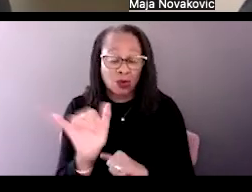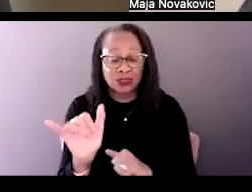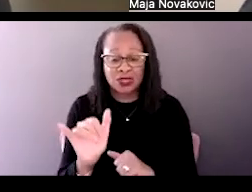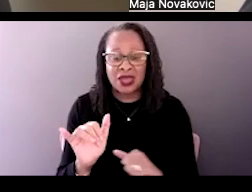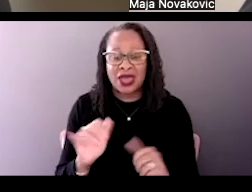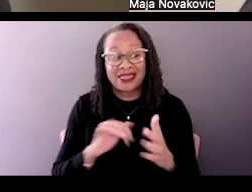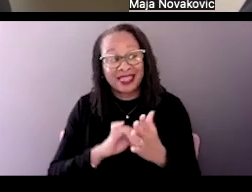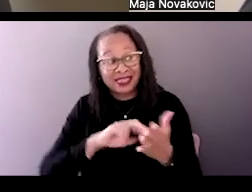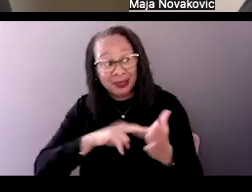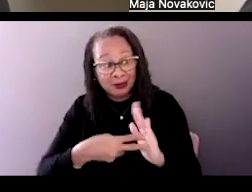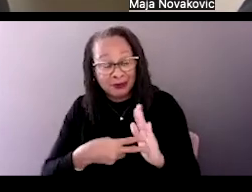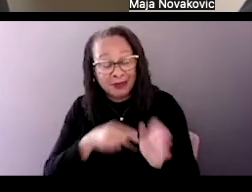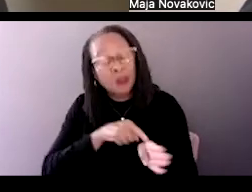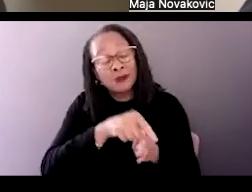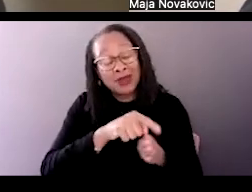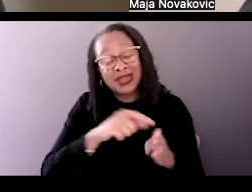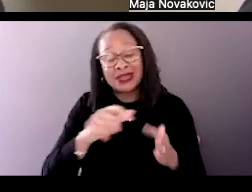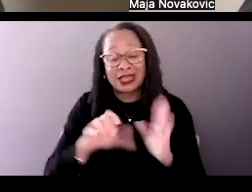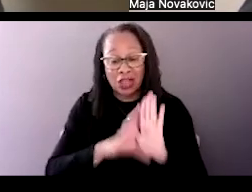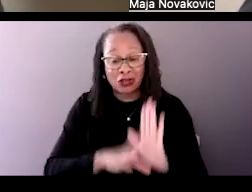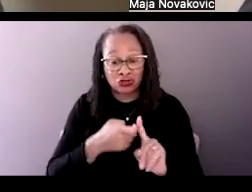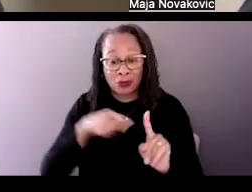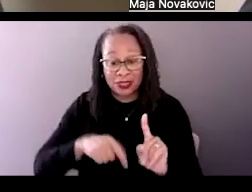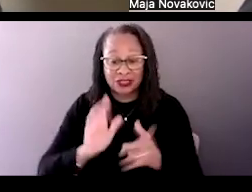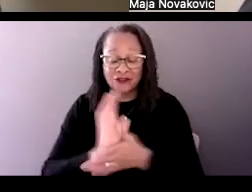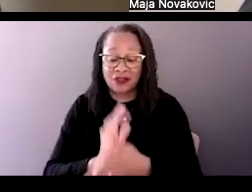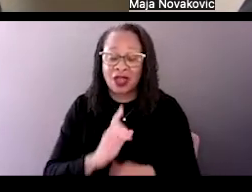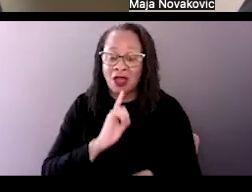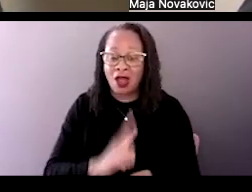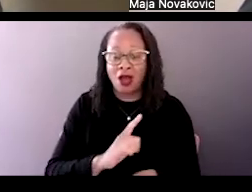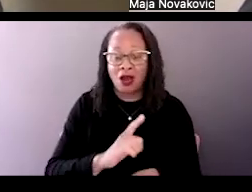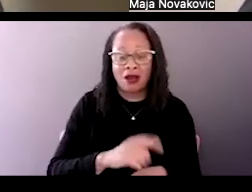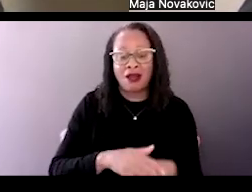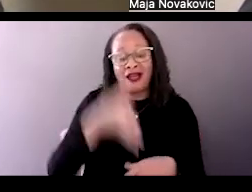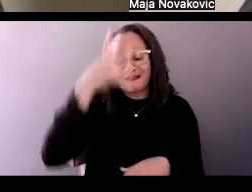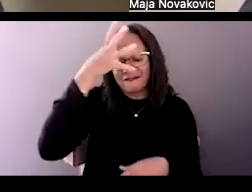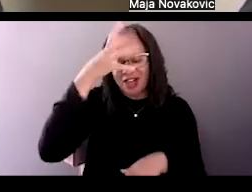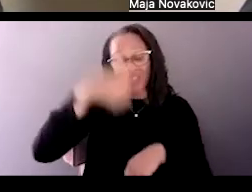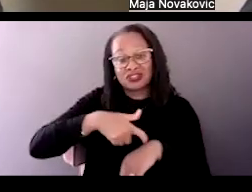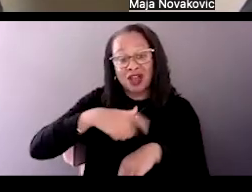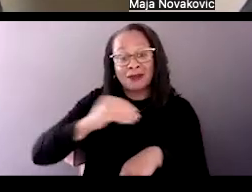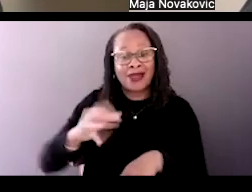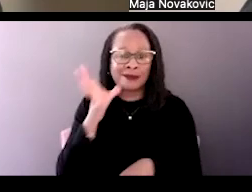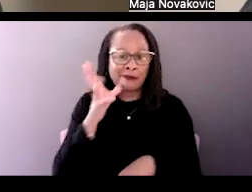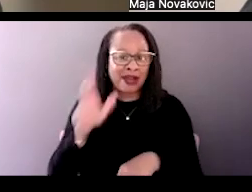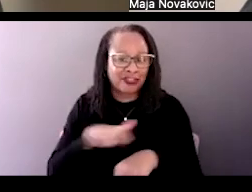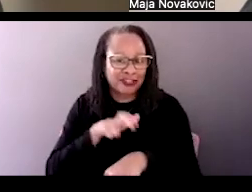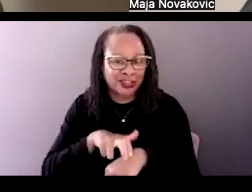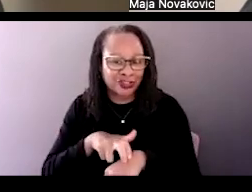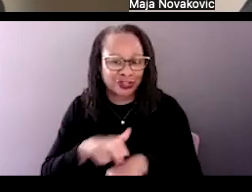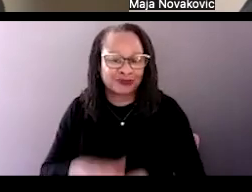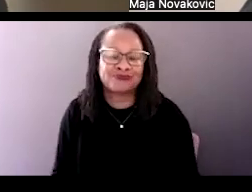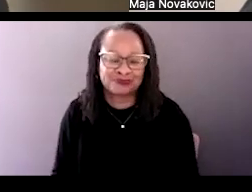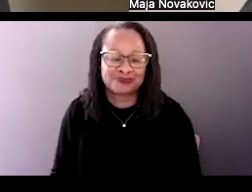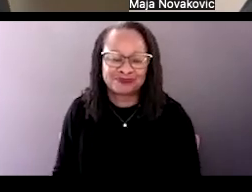main characters in this film are Father Time and Mother Nature. Yeah, well